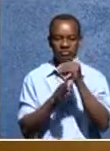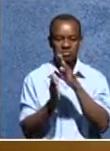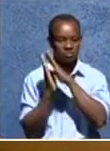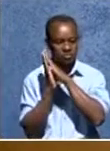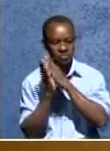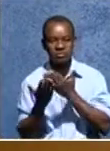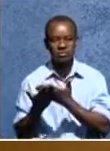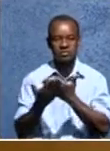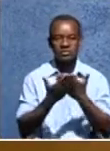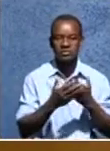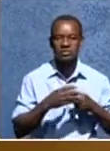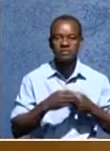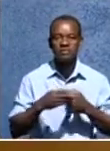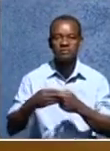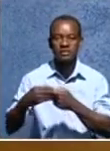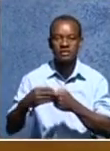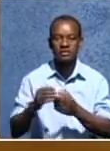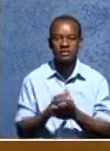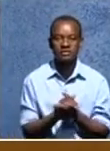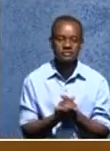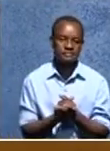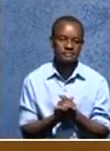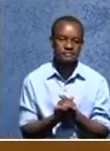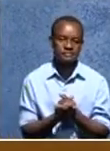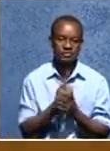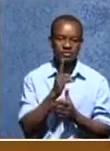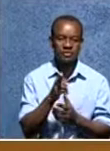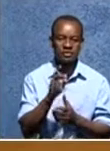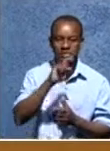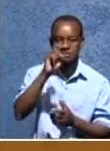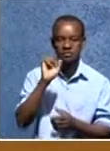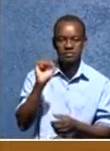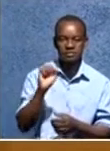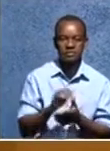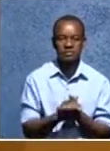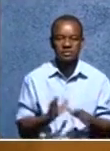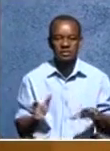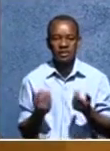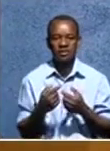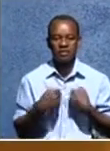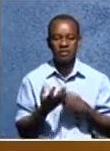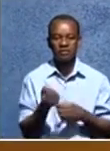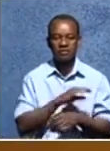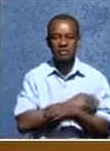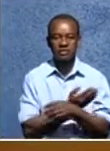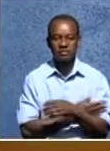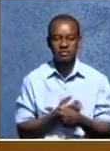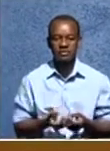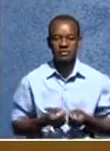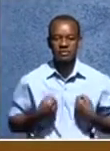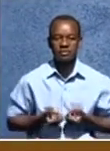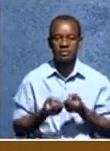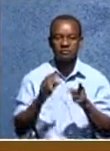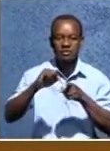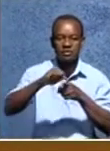yes. Yes. But to get back to your question specifically on how we capacitate SMEs, yes, we provide training so that